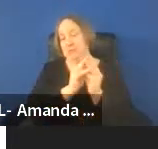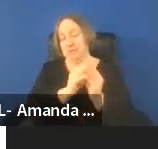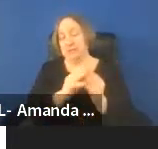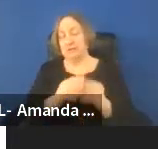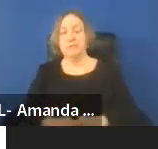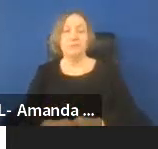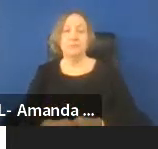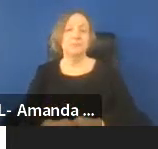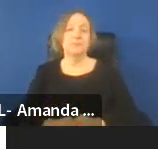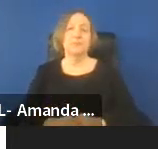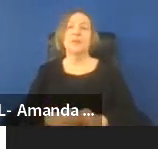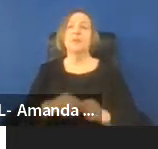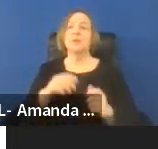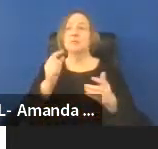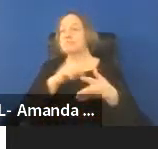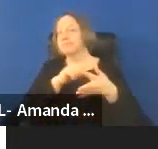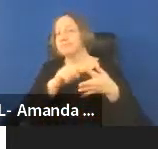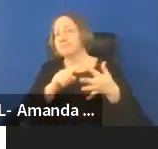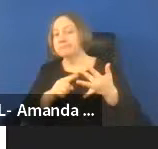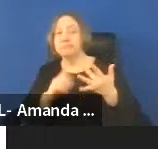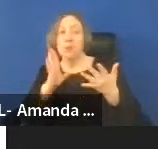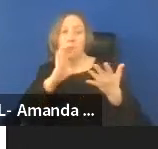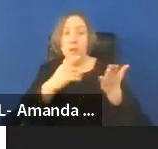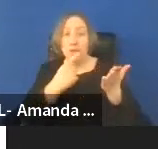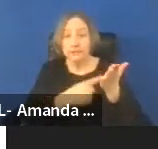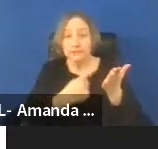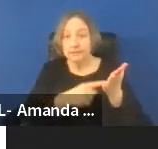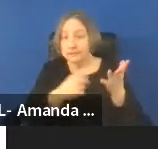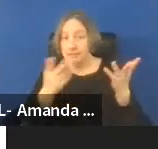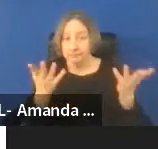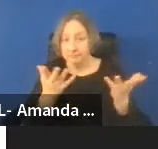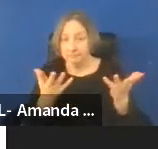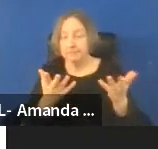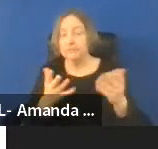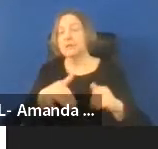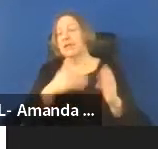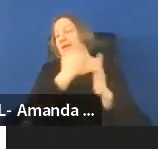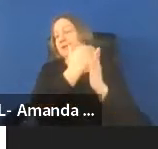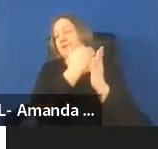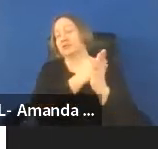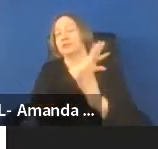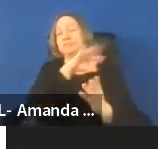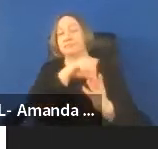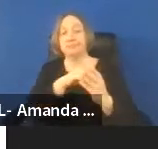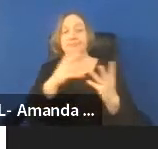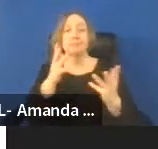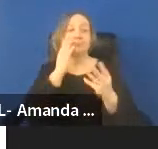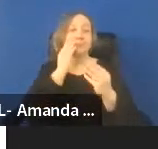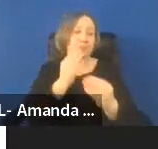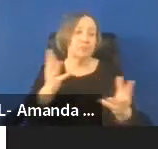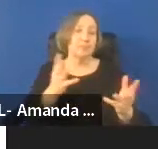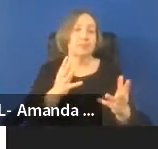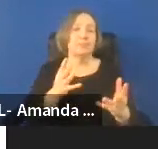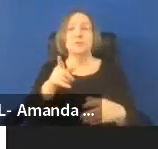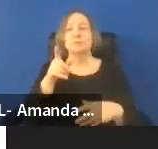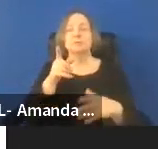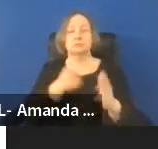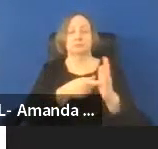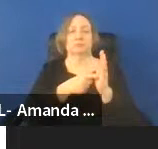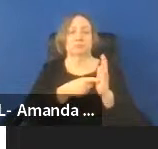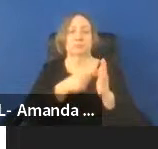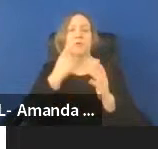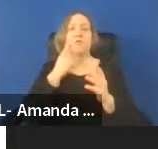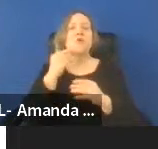In addition to the items council will discuss, the agenda contains all the information you need to know about